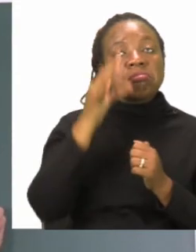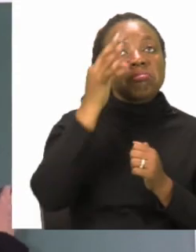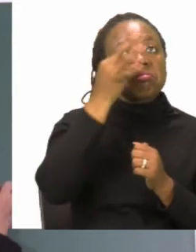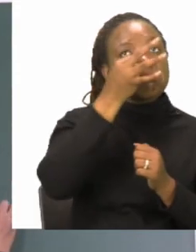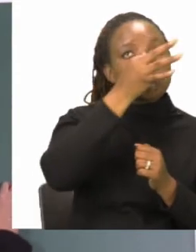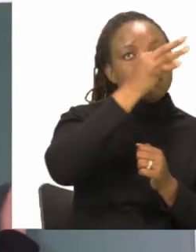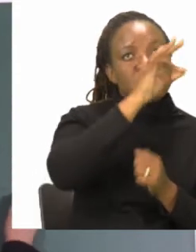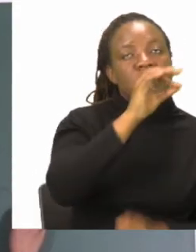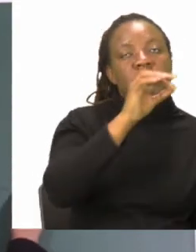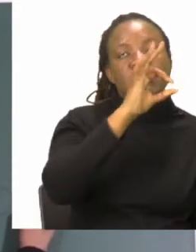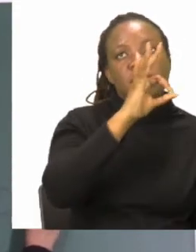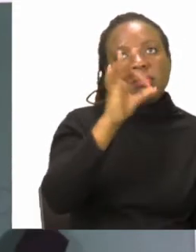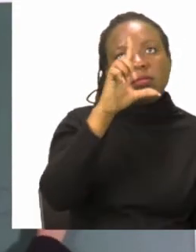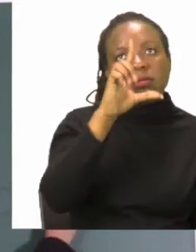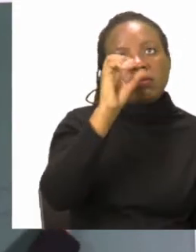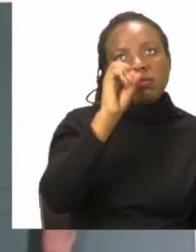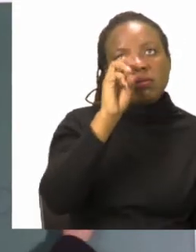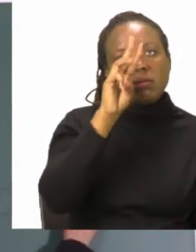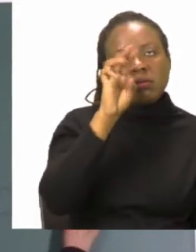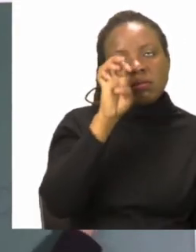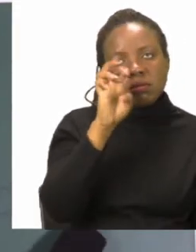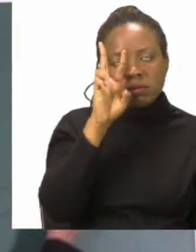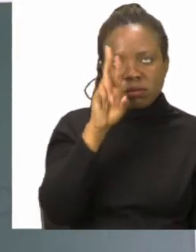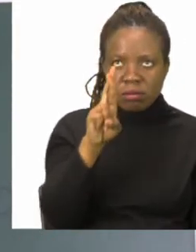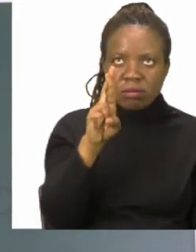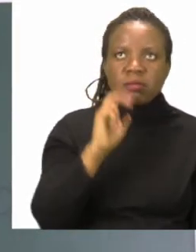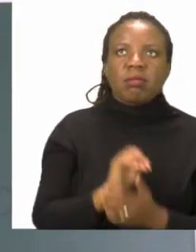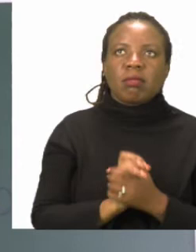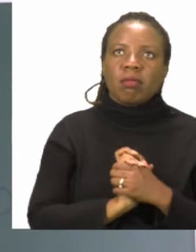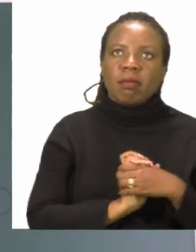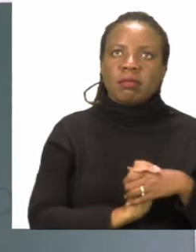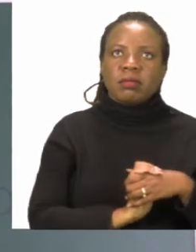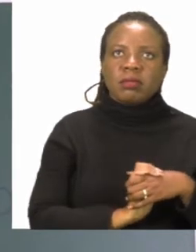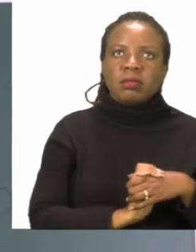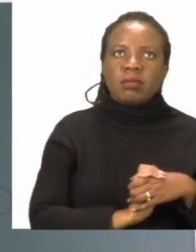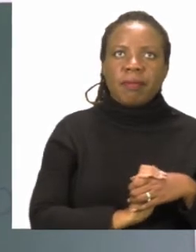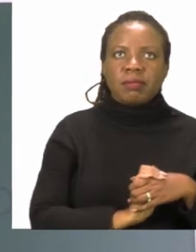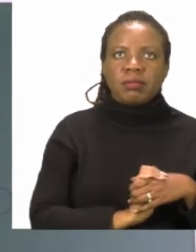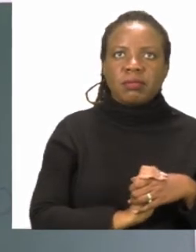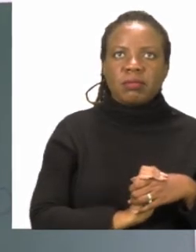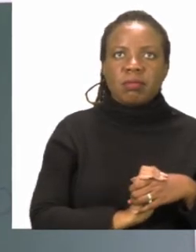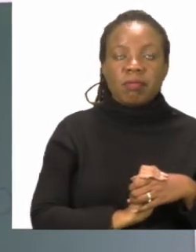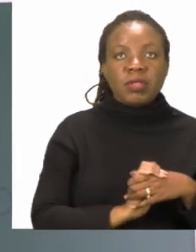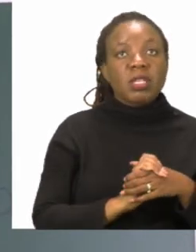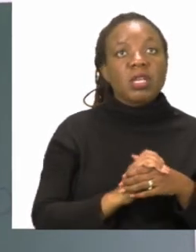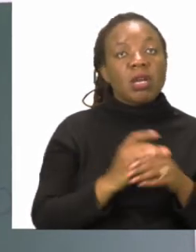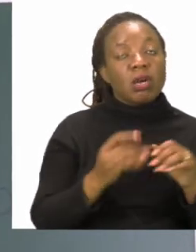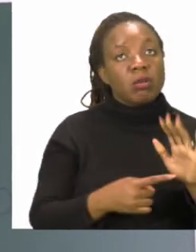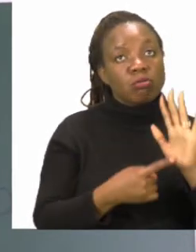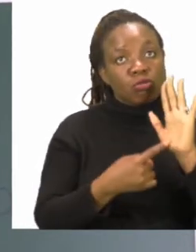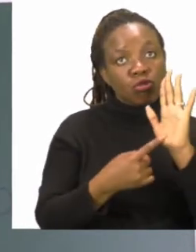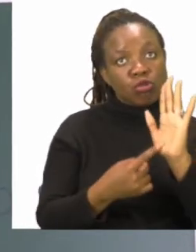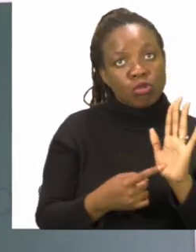flower. Okay, so you will see here, I indicated or